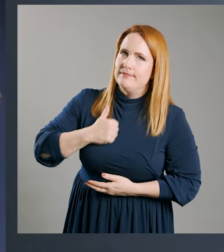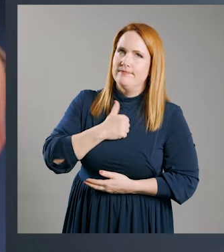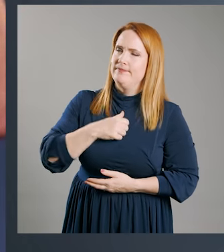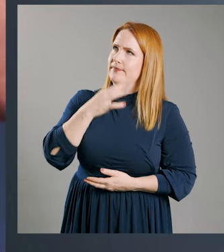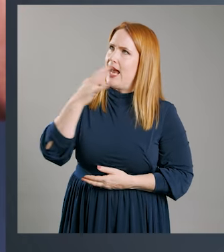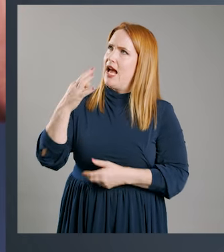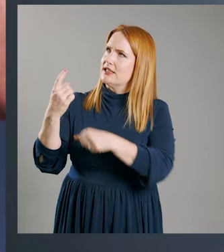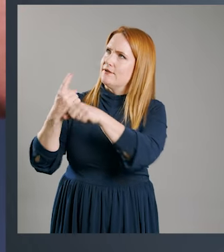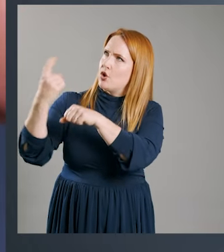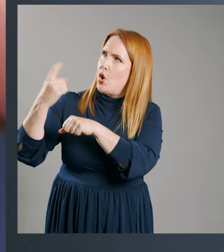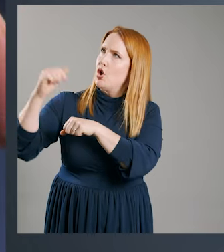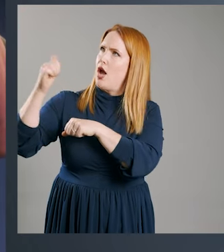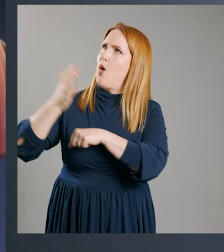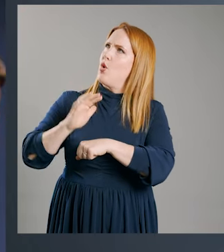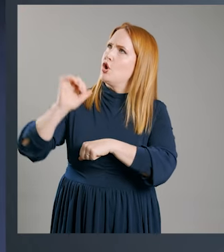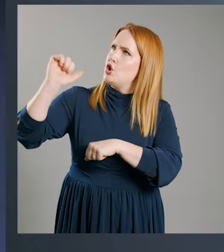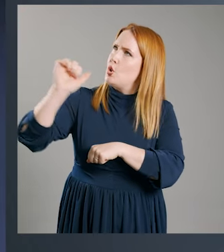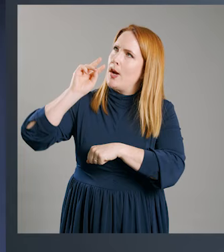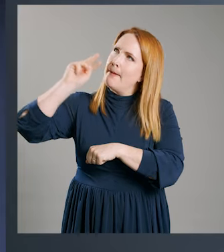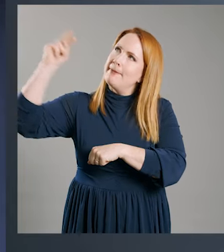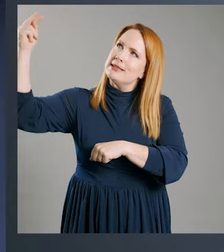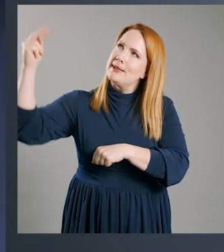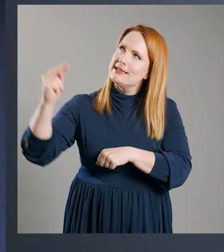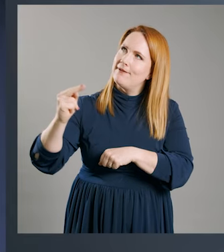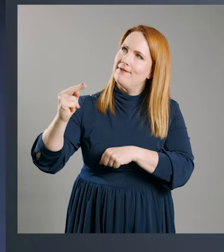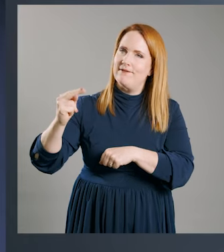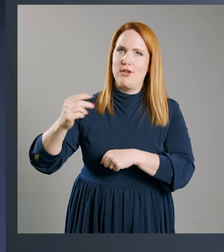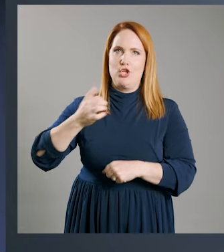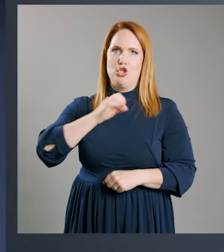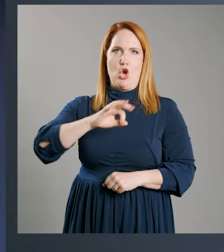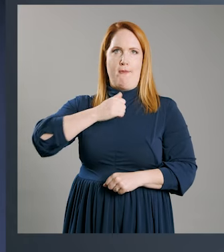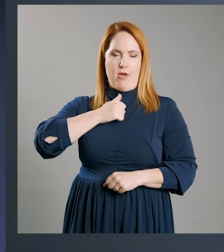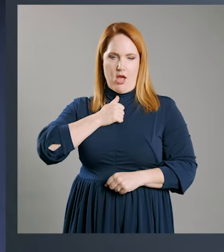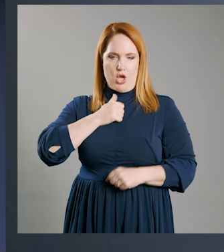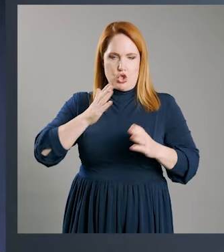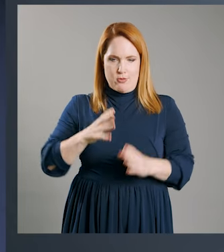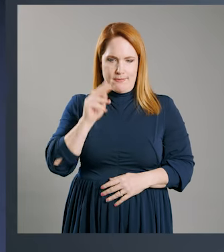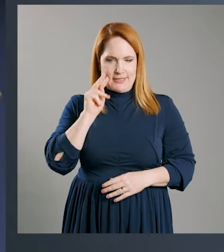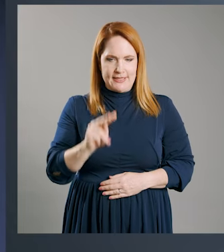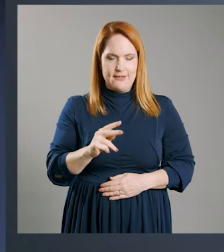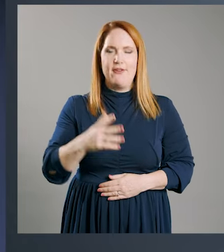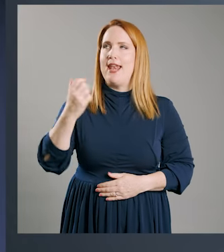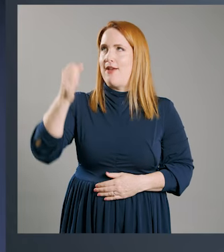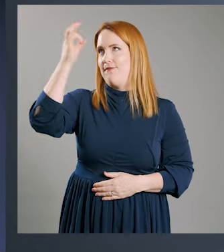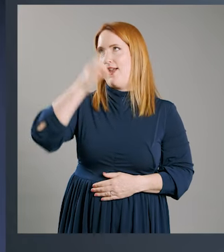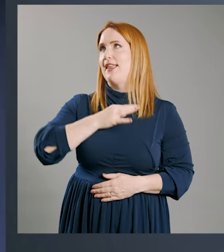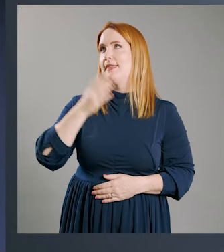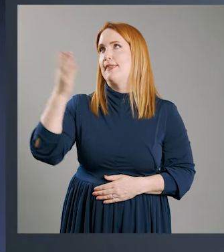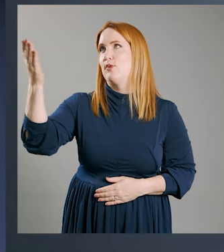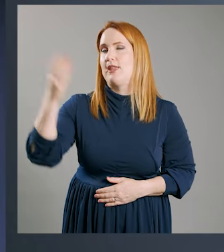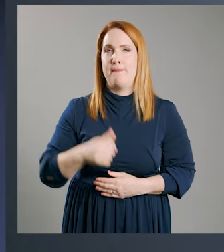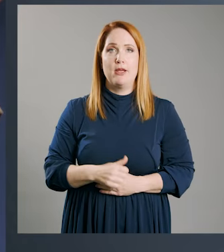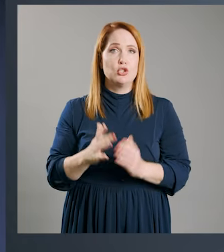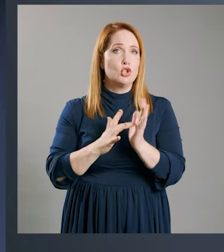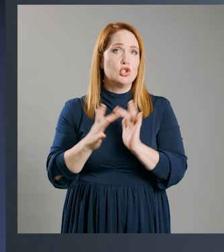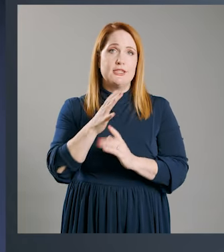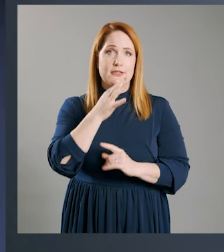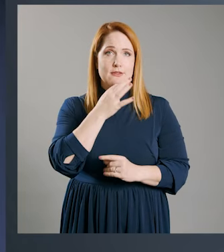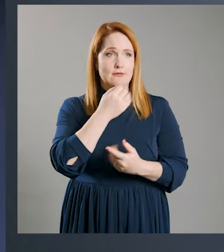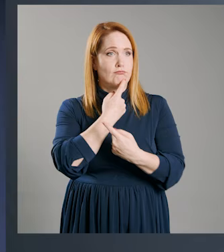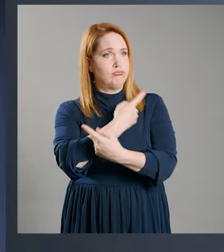for God's worldview lens rather than our own worldview lens. And to have faith in him. And Jesus simply gave